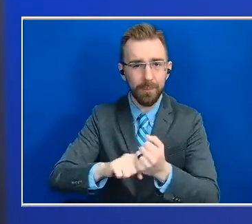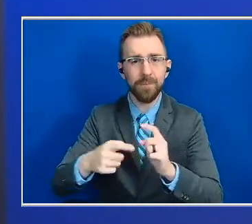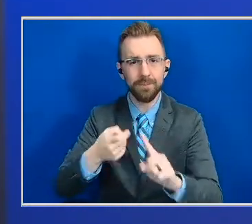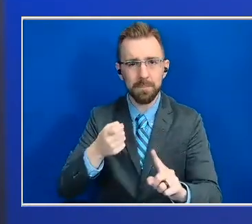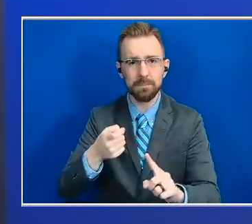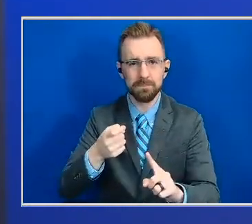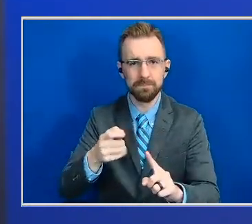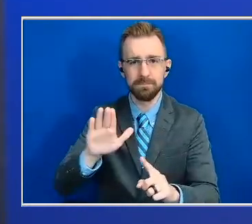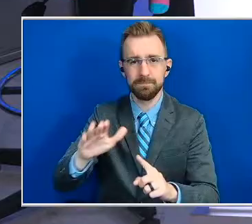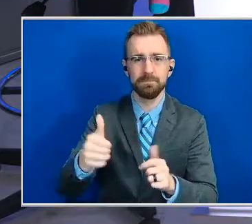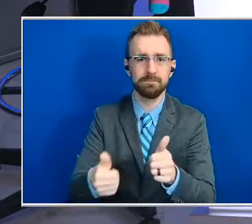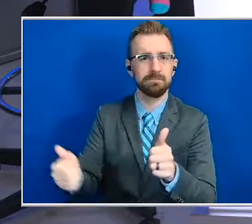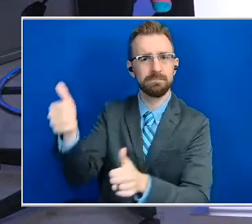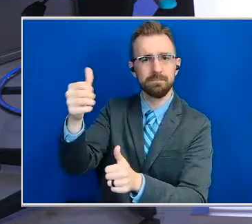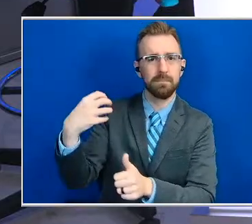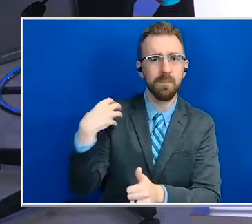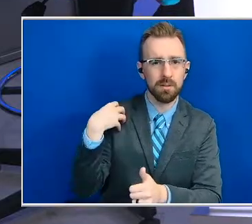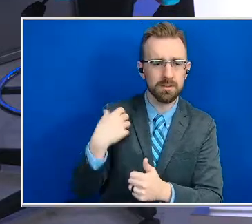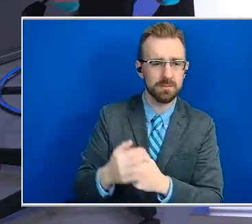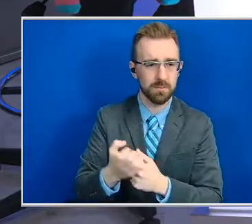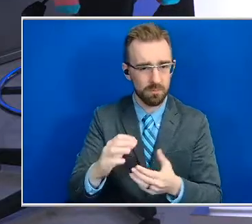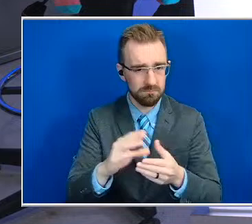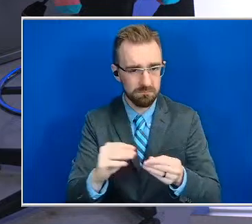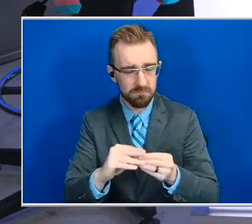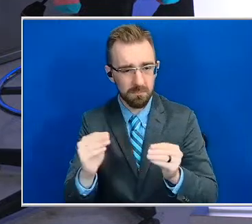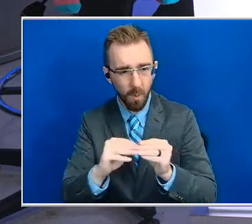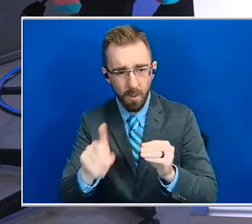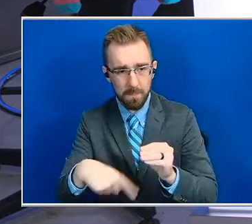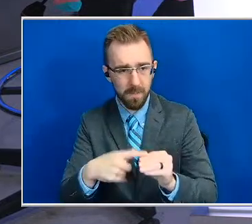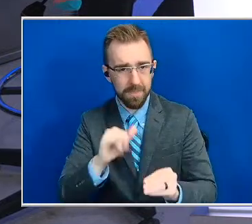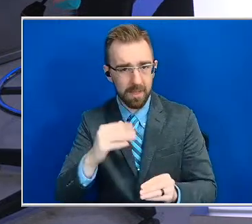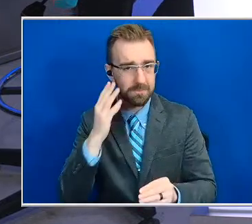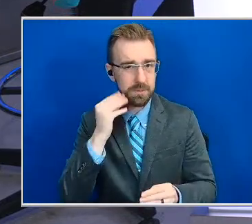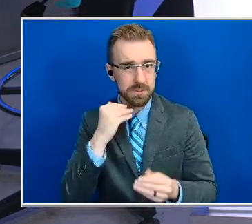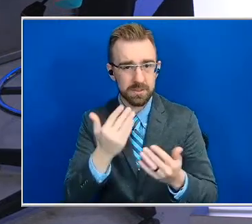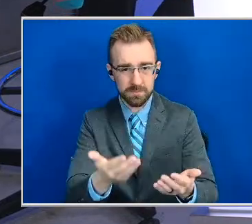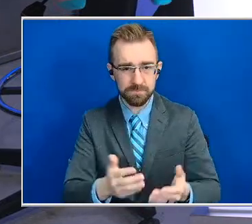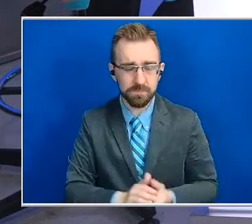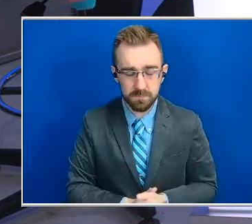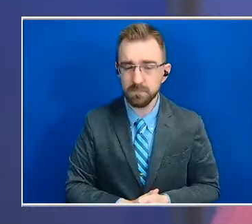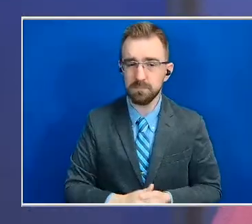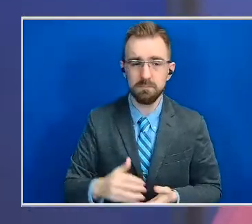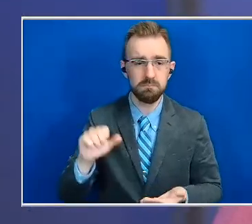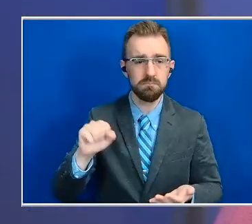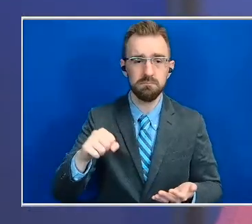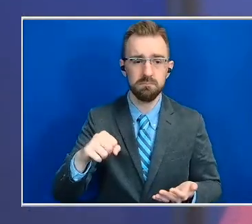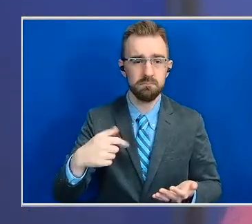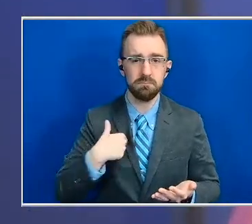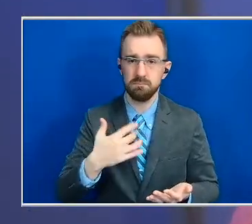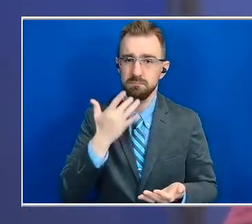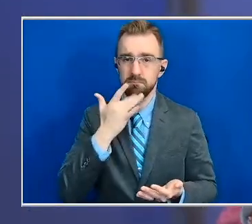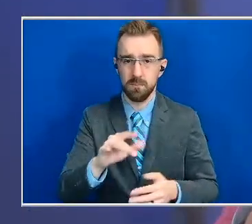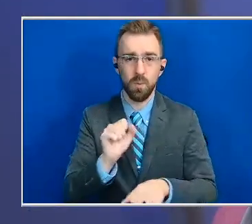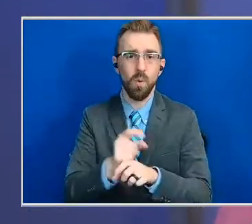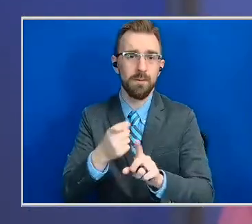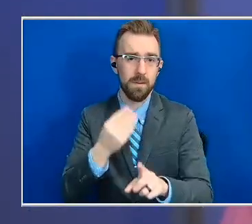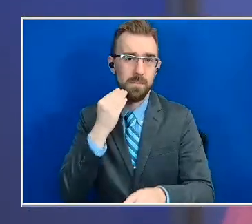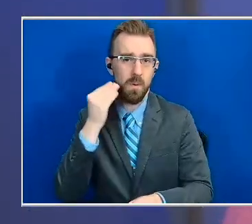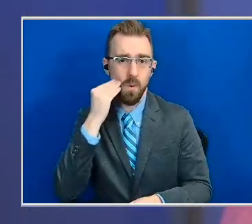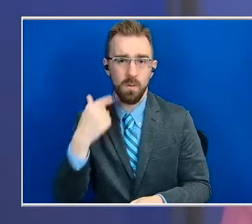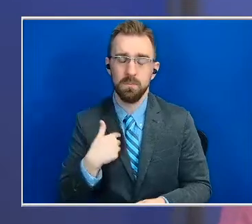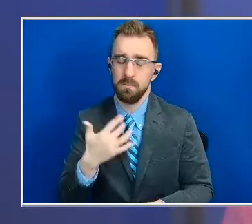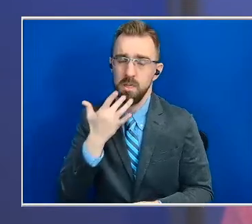employer. Do you want to share anything about your experience around that? I thankfully work from home. So for